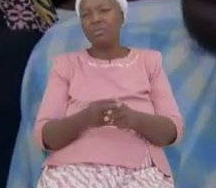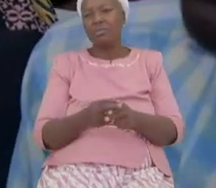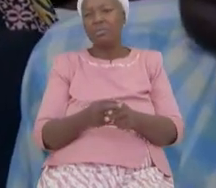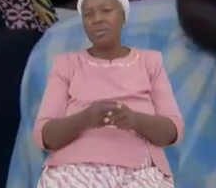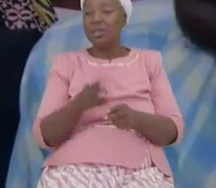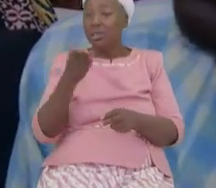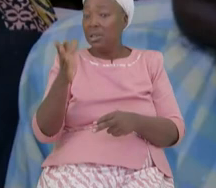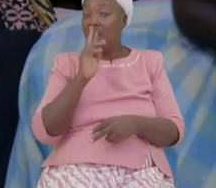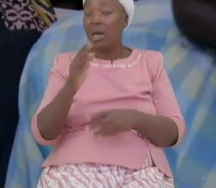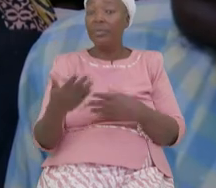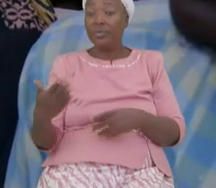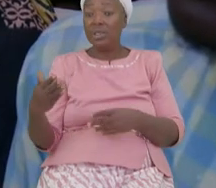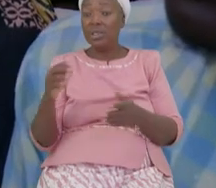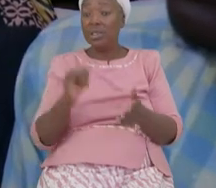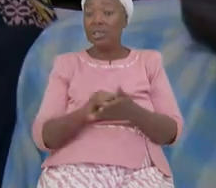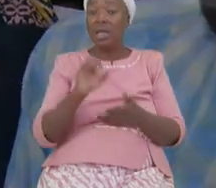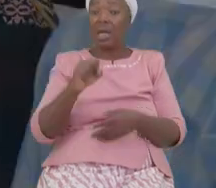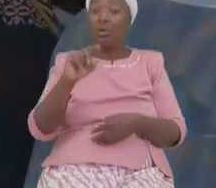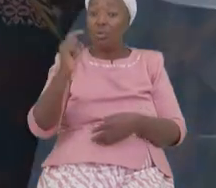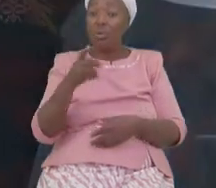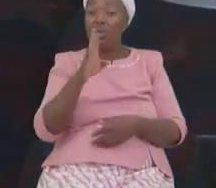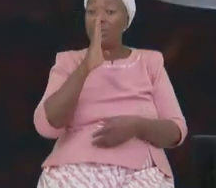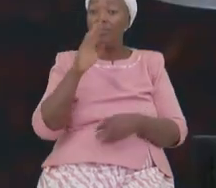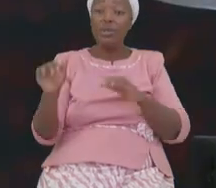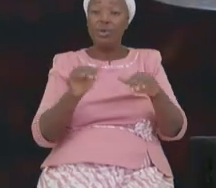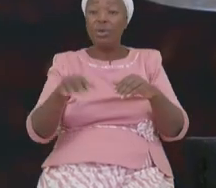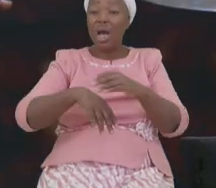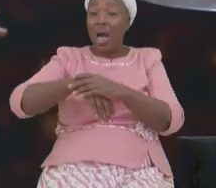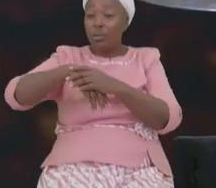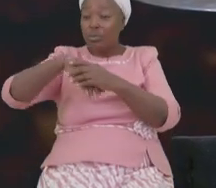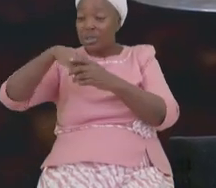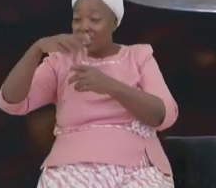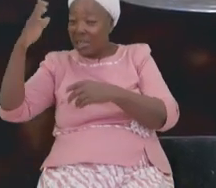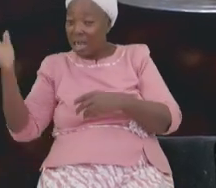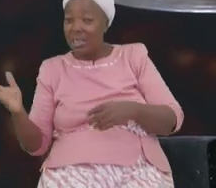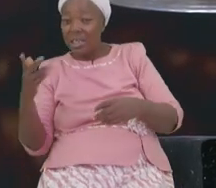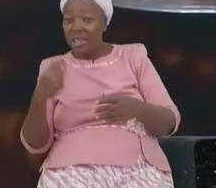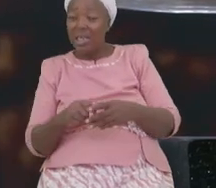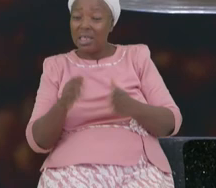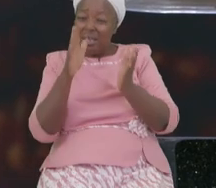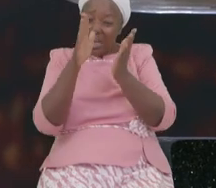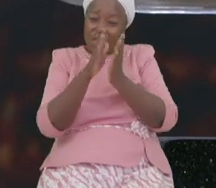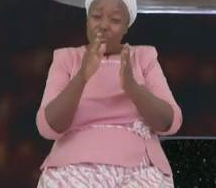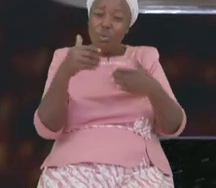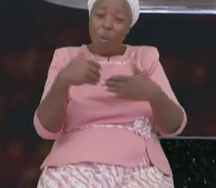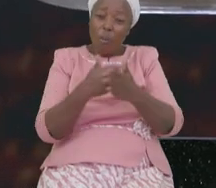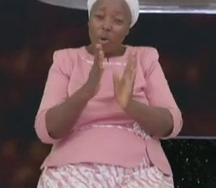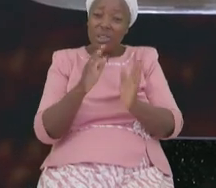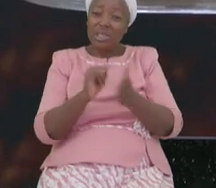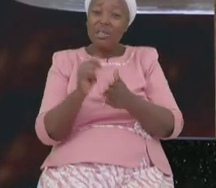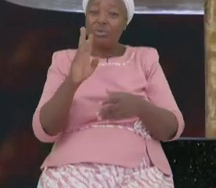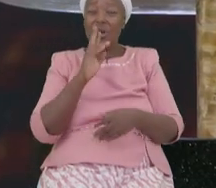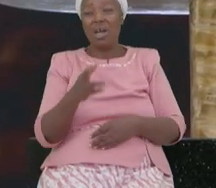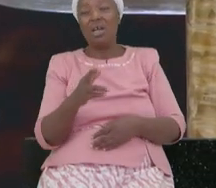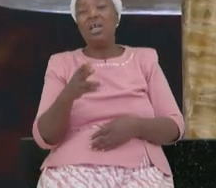There are things that can only be done outside that little box where you are. There are things